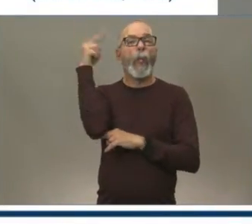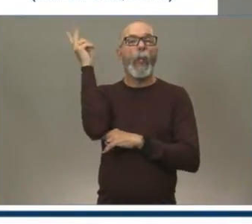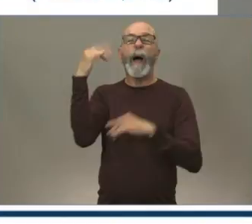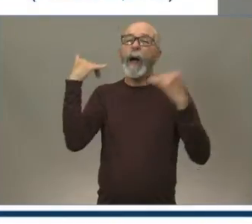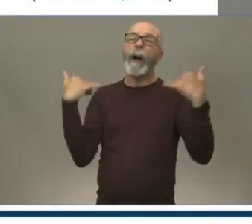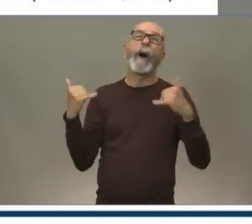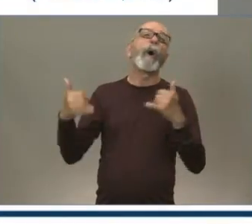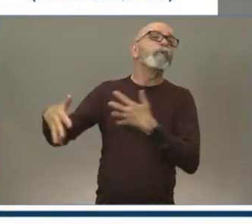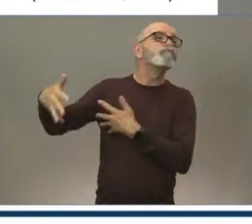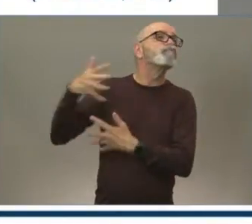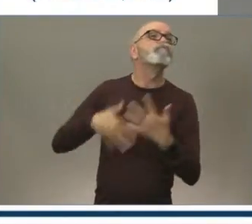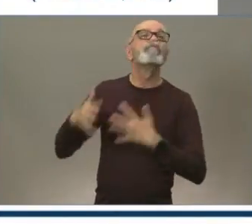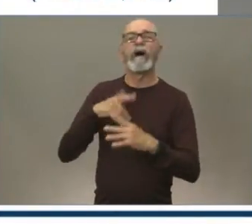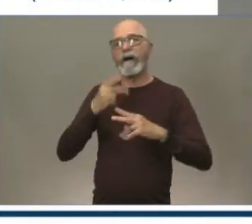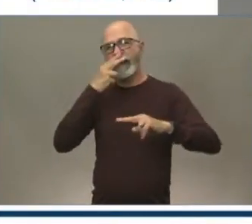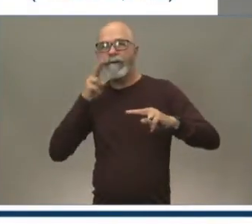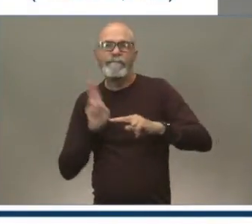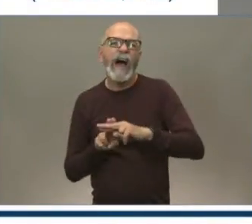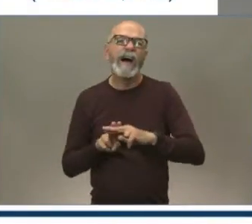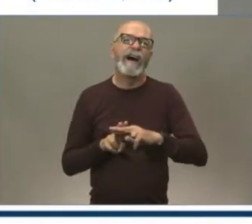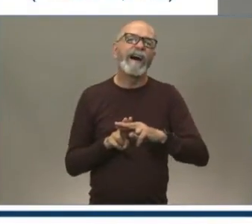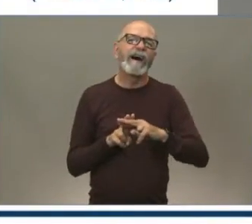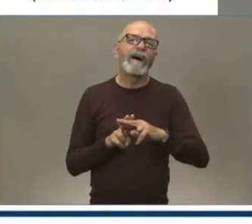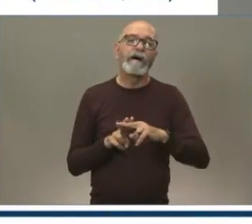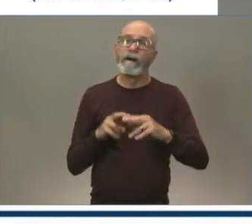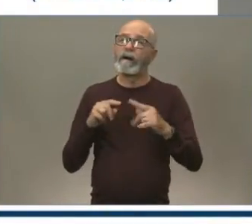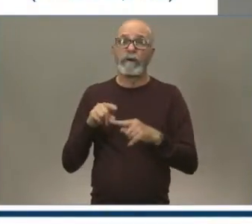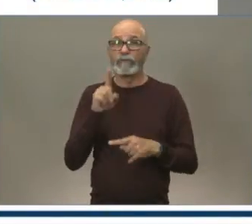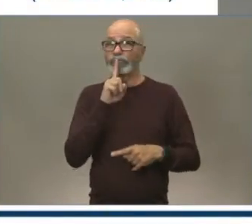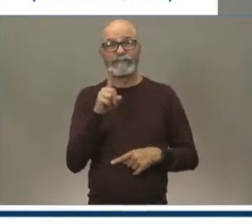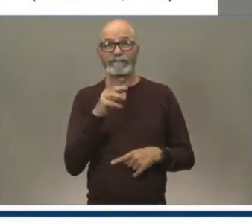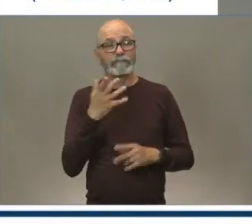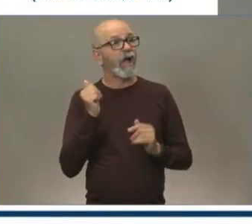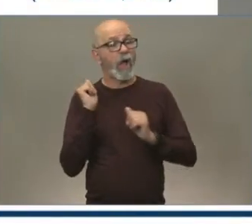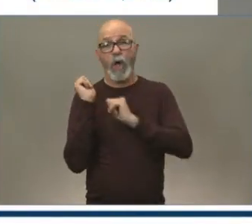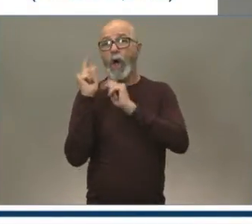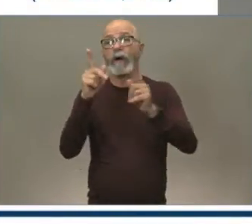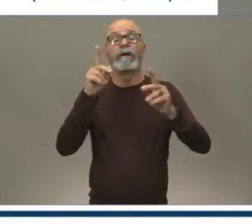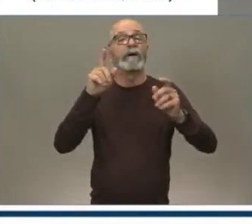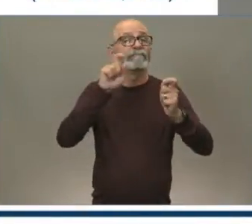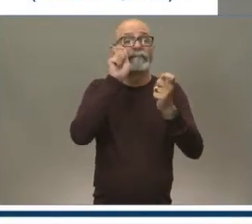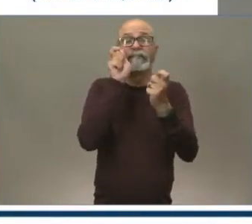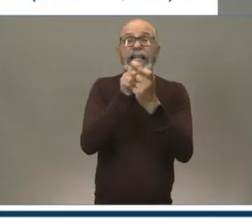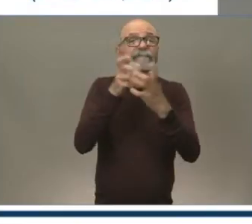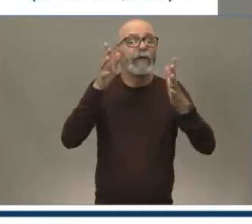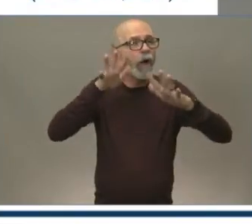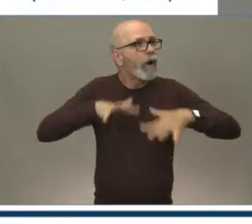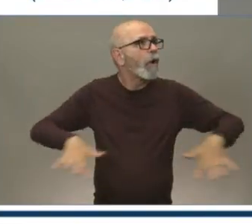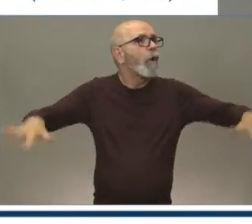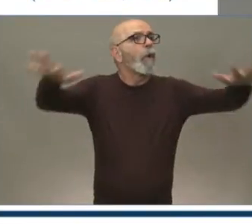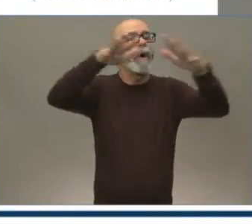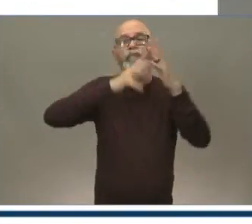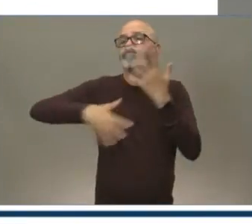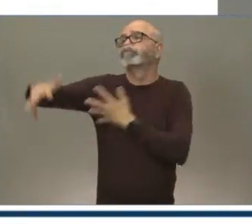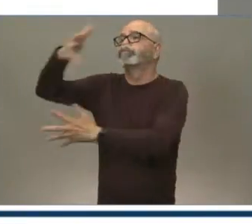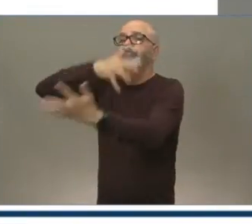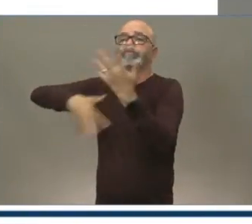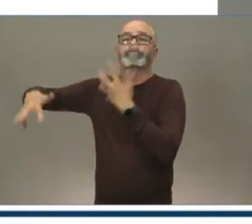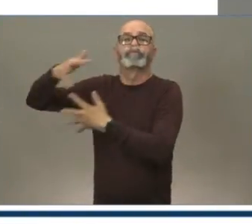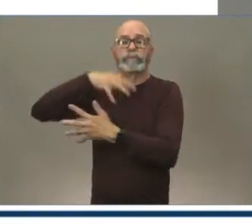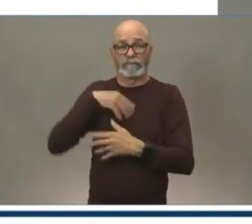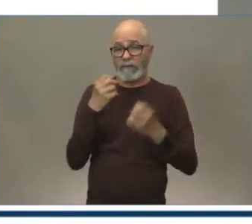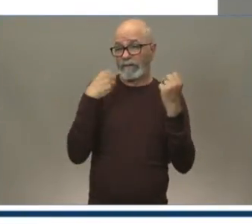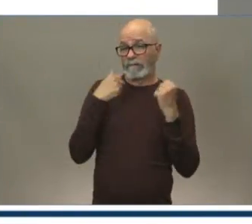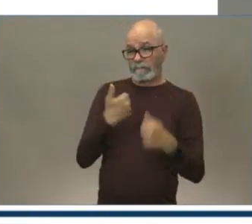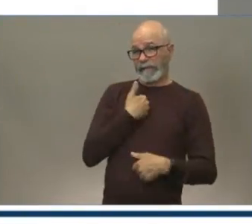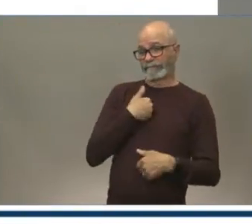people of all ages are socially active, and what we're seeing is consistent. It's the social activity where we see many people now,